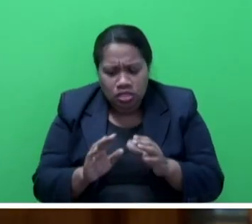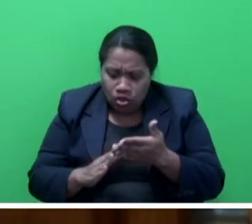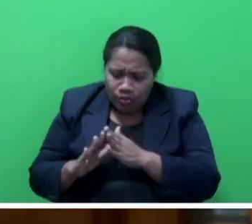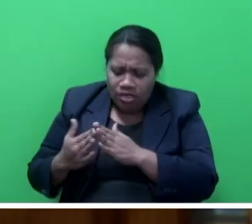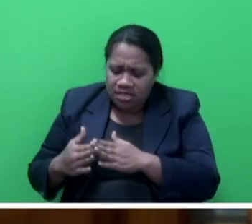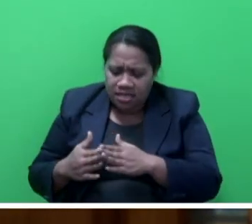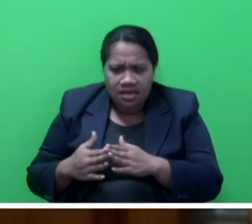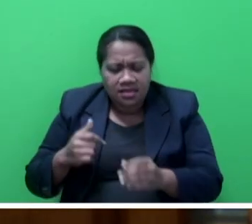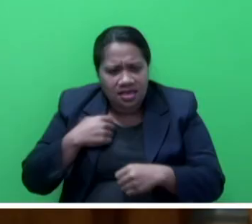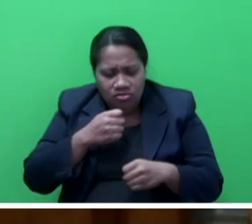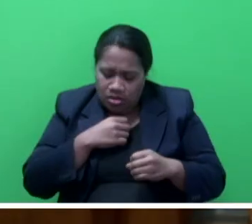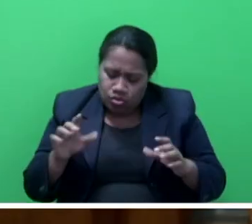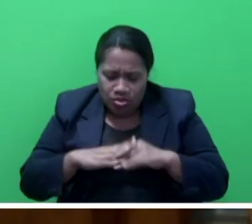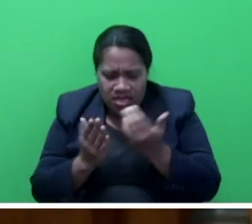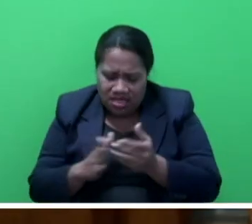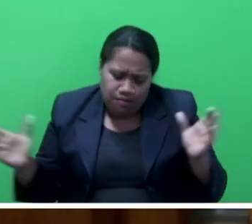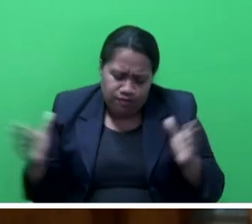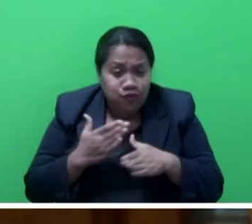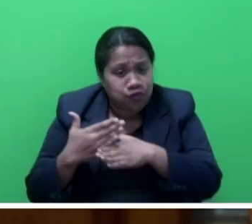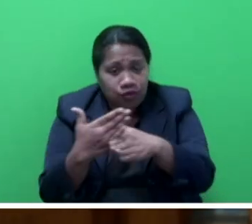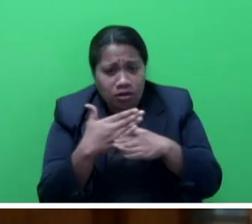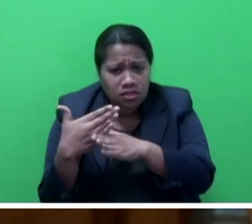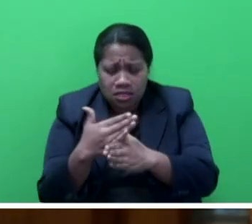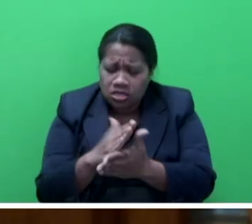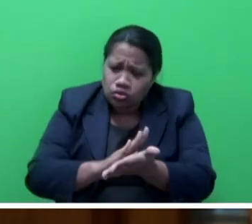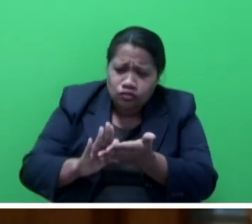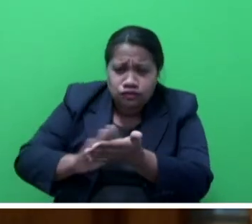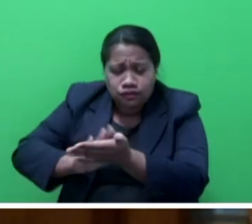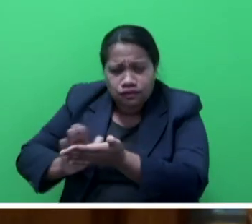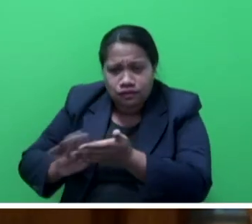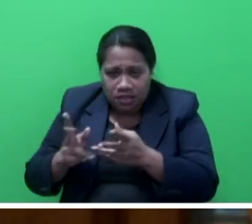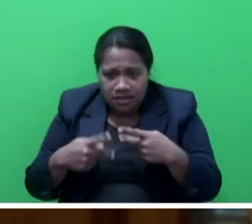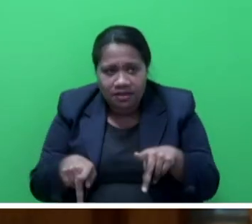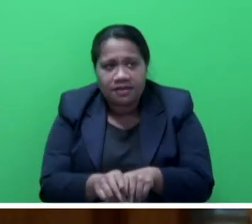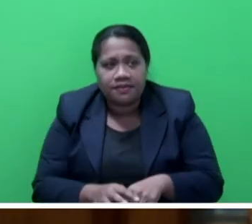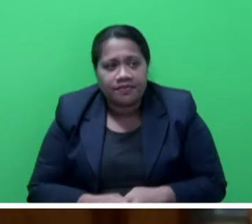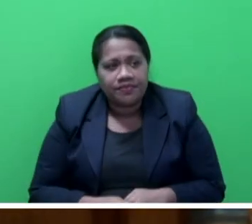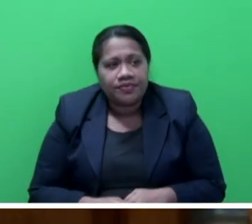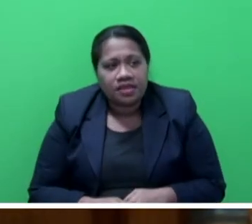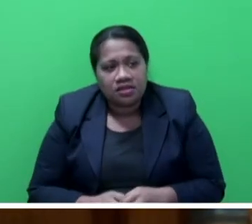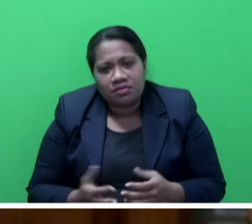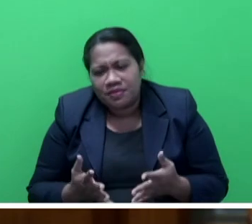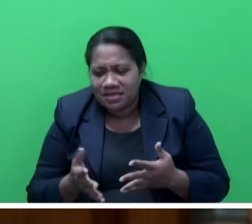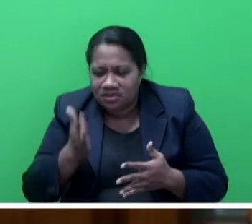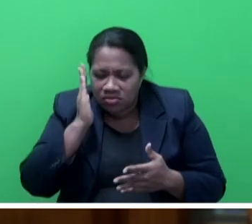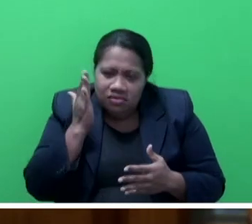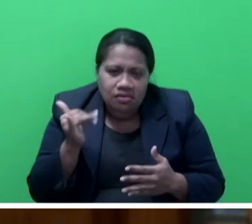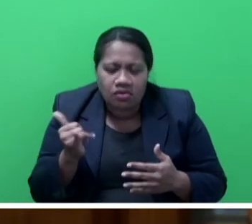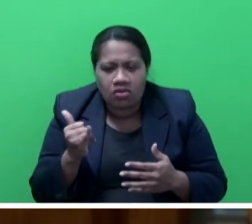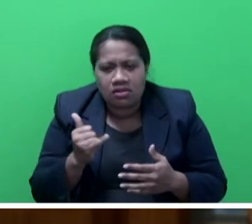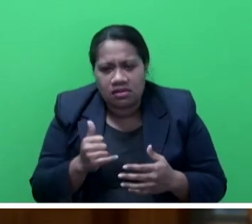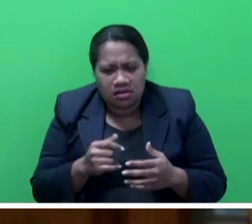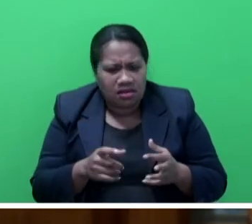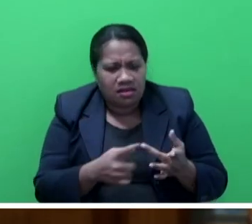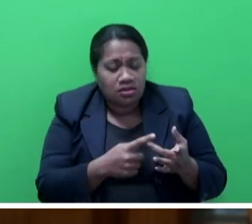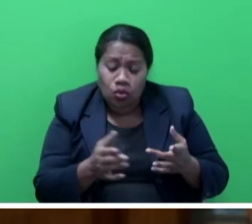managed to clear the buildings, clear the debris, and of course get, whether it was a learning shelters or whether it was quick fixes done, so all these children could